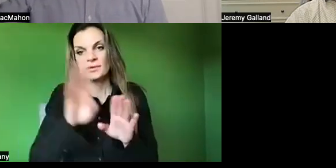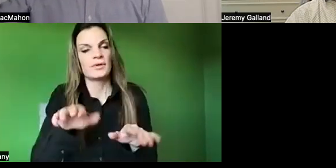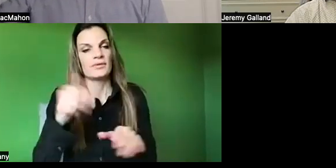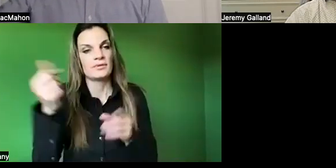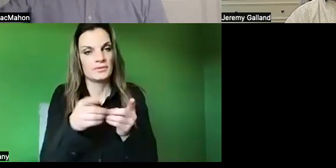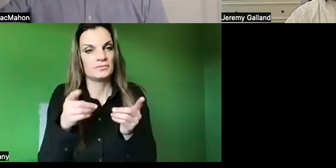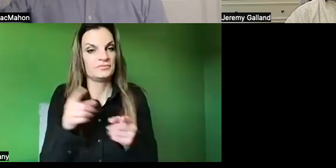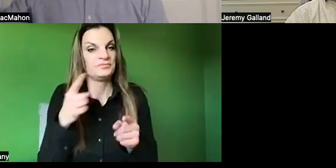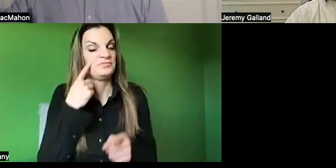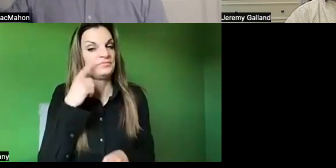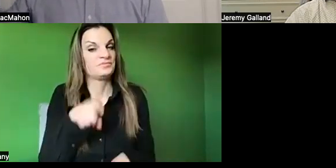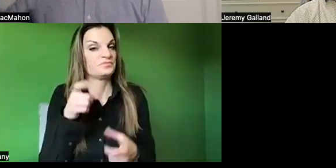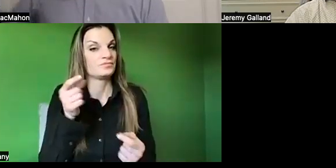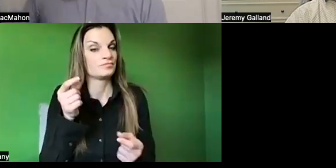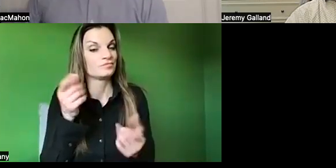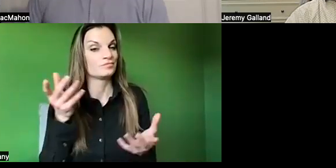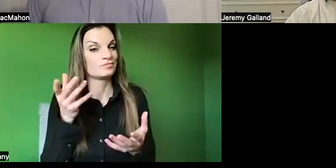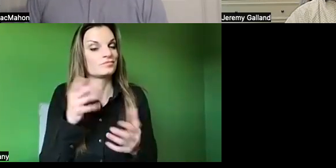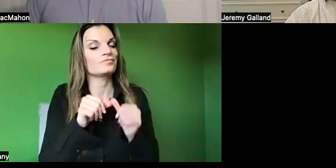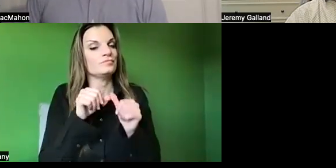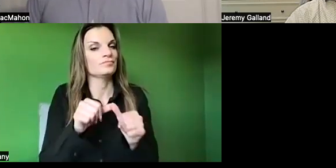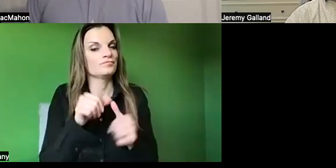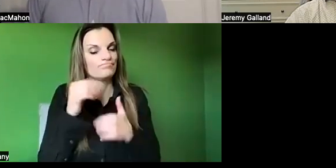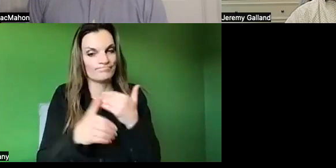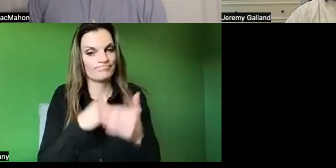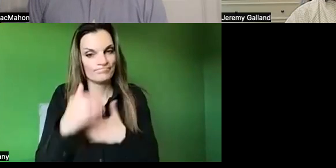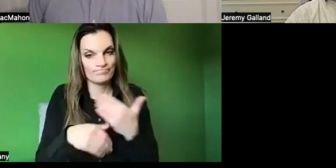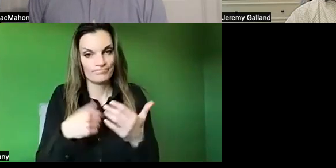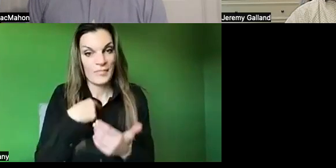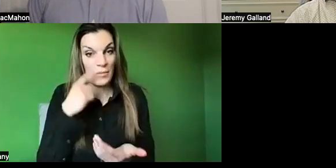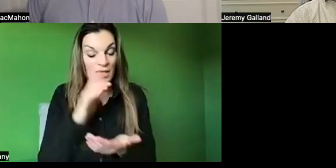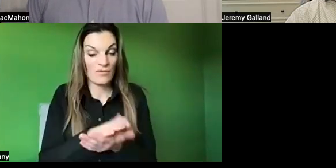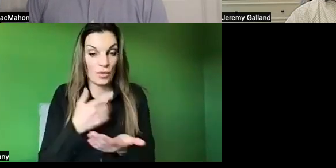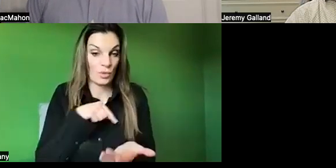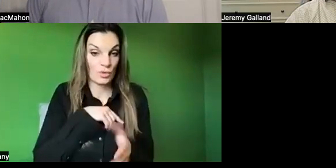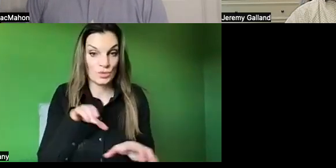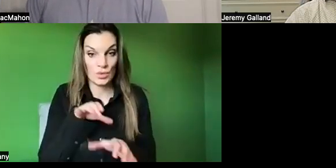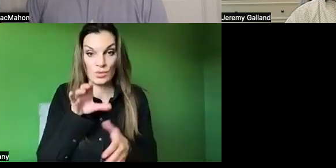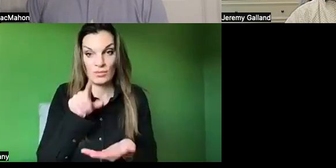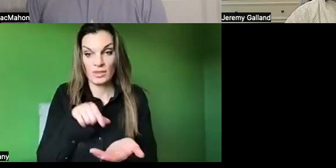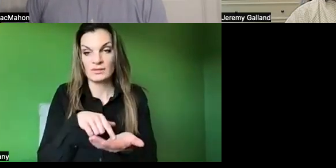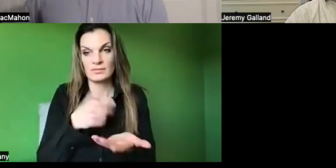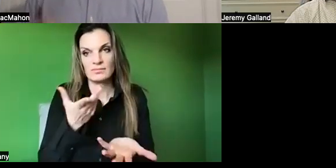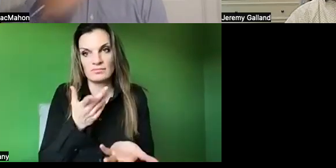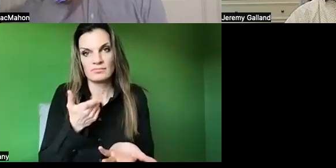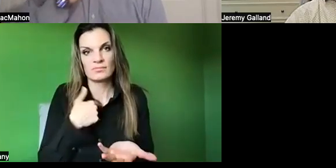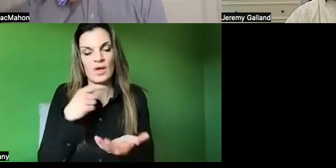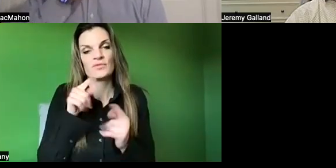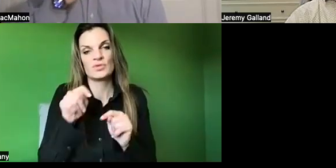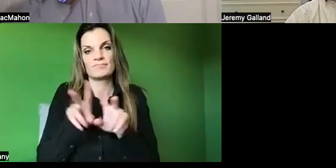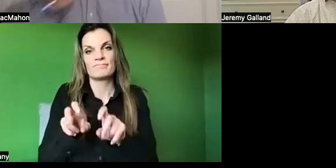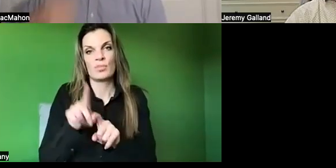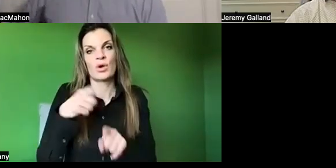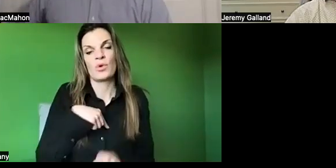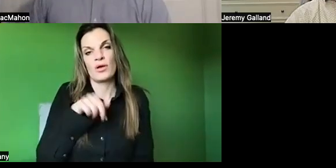think what we need to do is we have to continually, and I believe that we do this to a certain extent, we have to be assessing where we